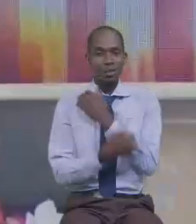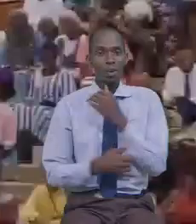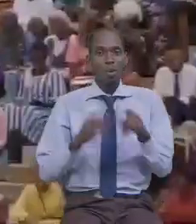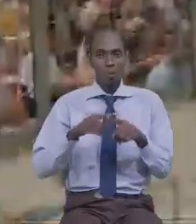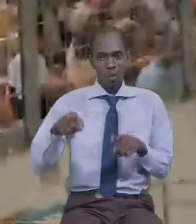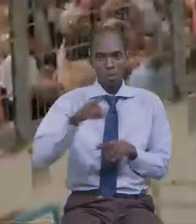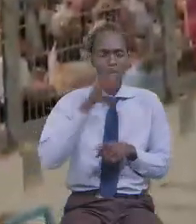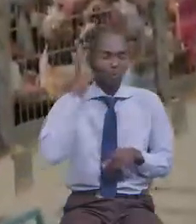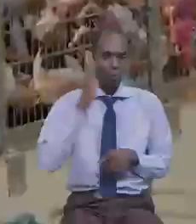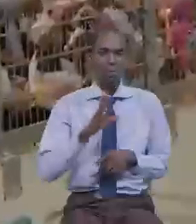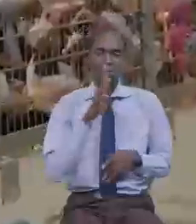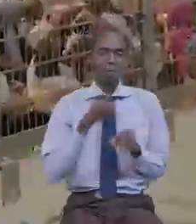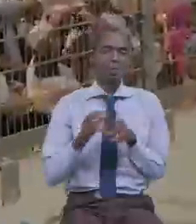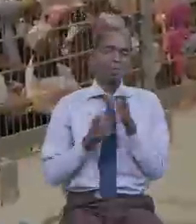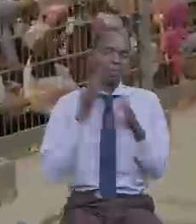will.